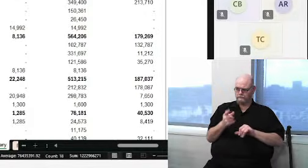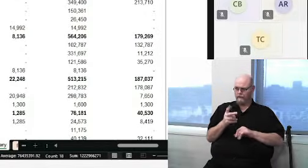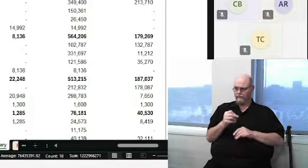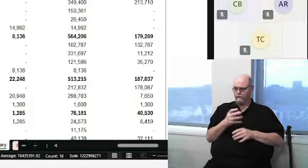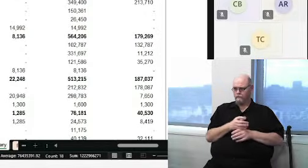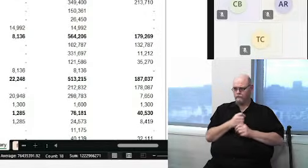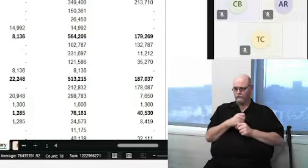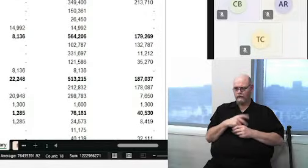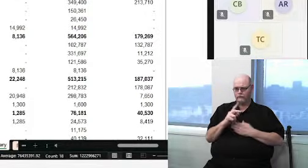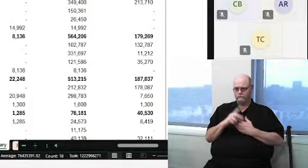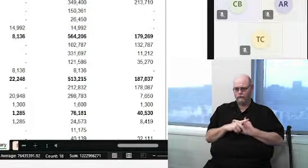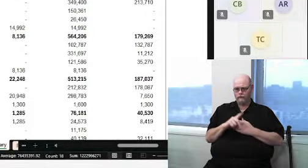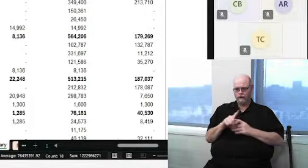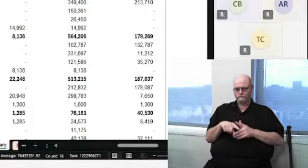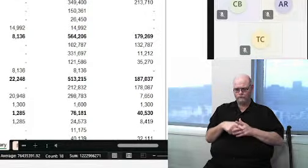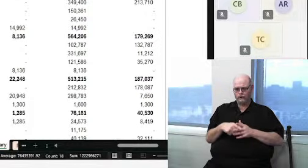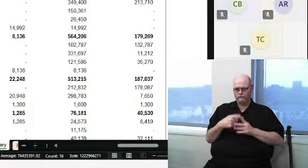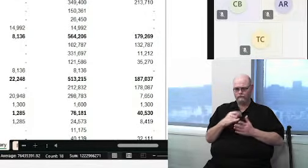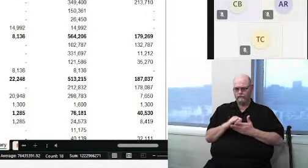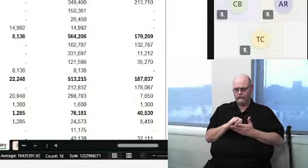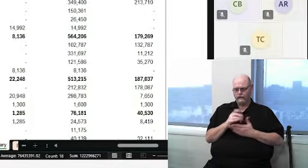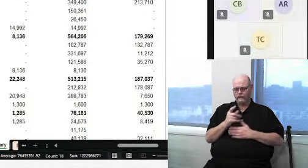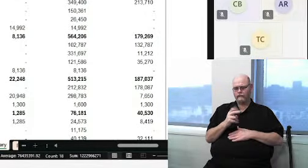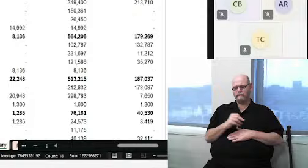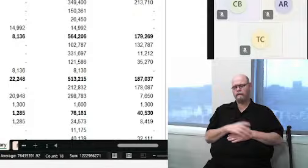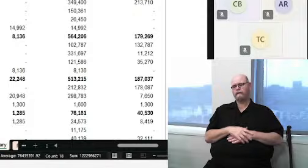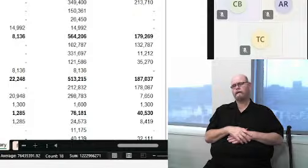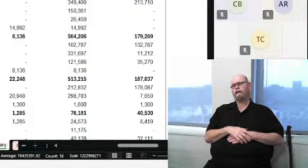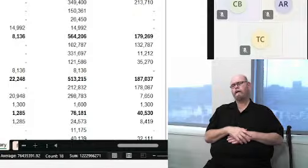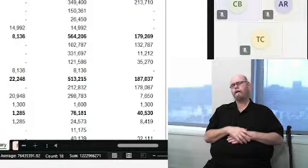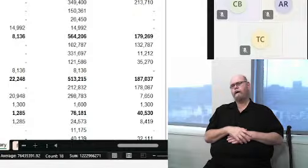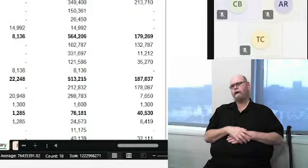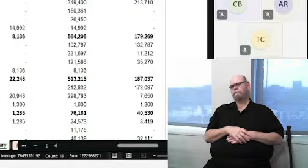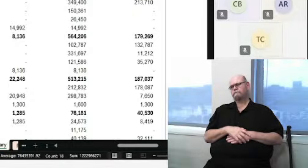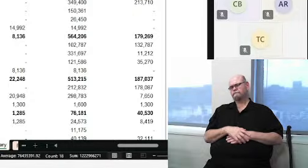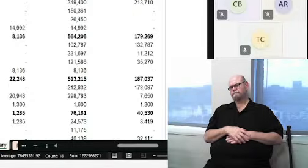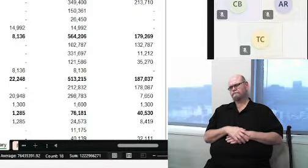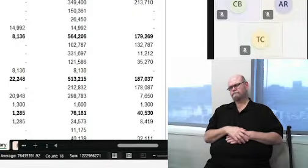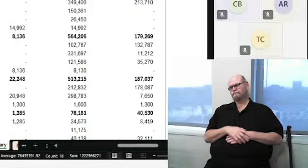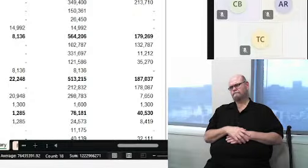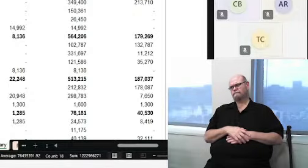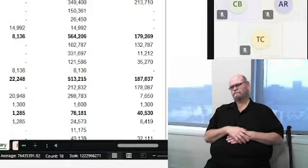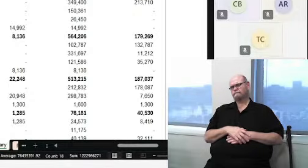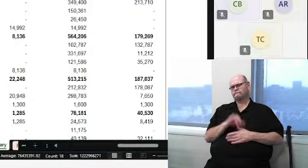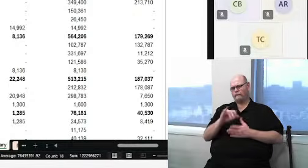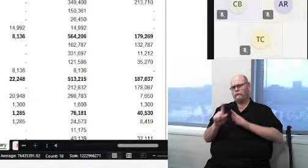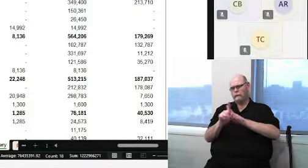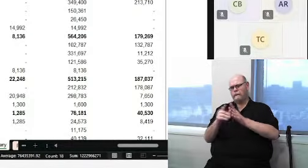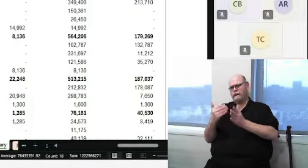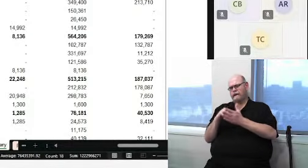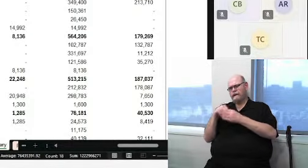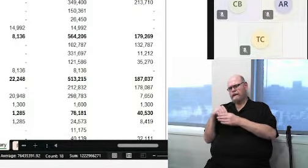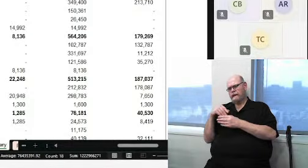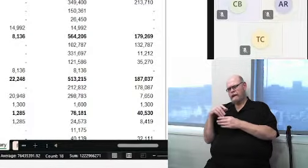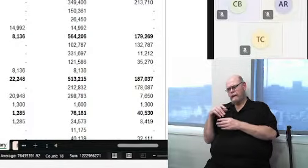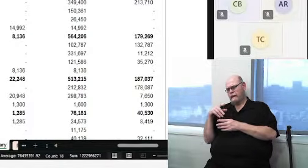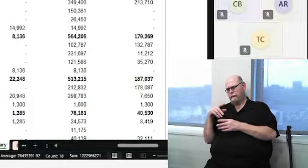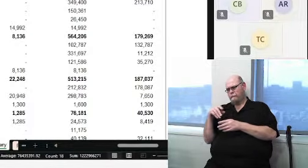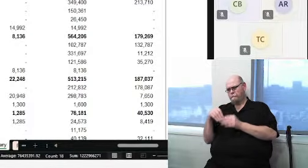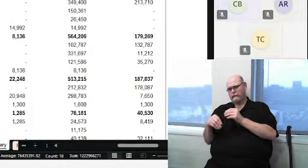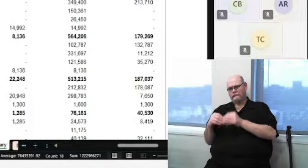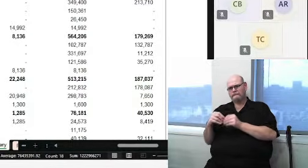of the system, and we'll get a program going for that. And then what will come out of that is corrective maintenance, which